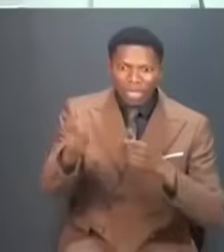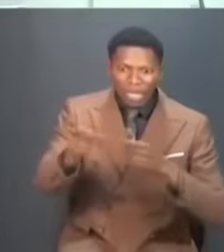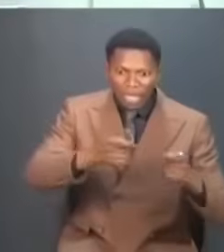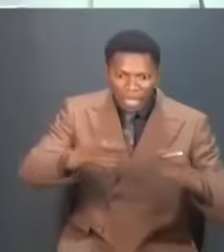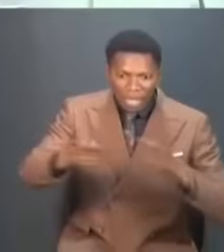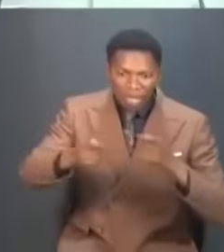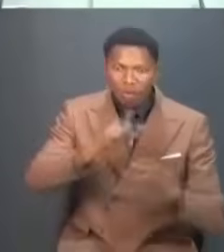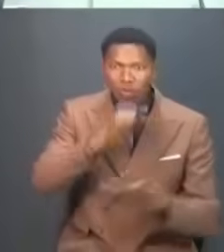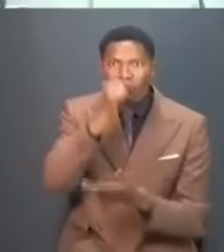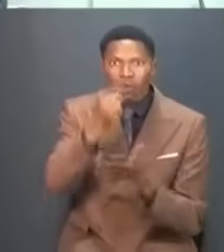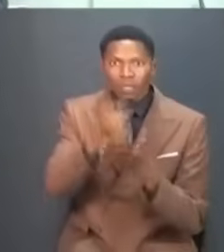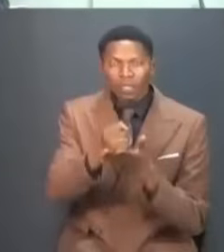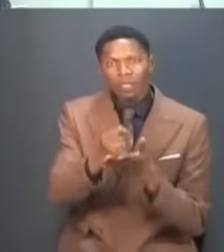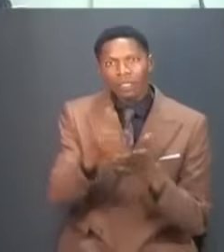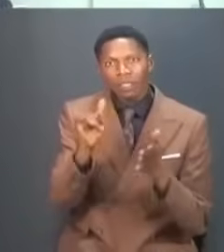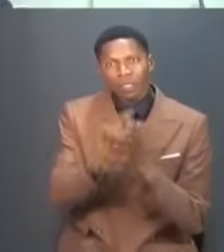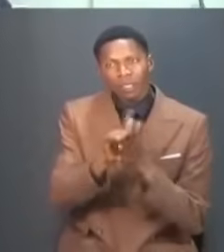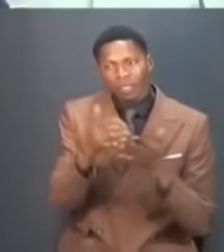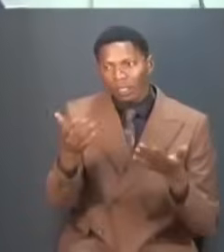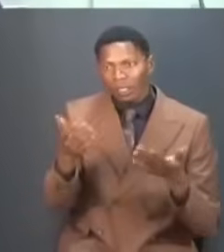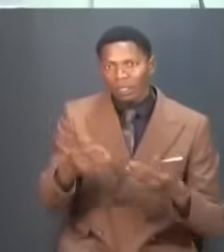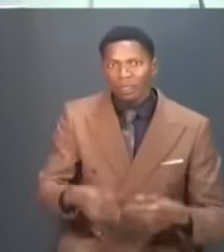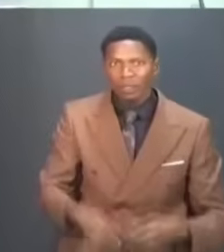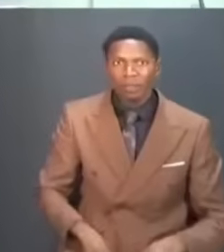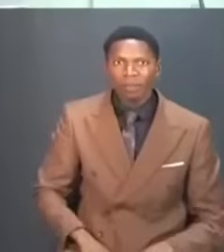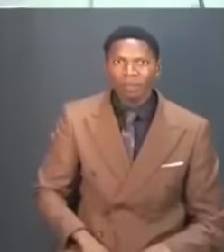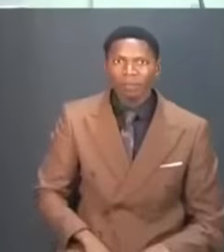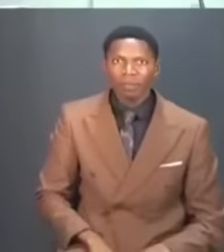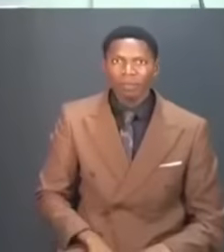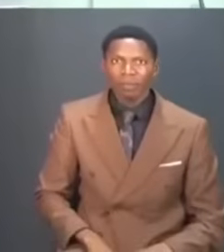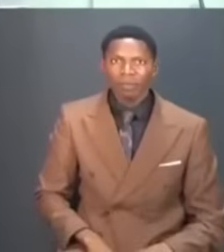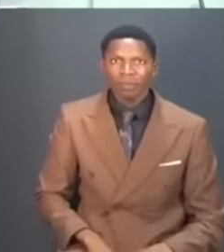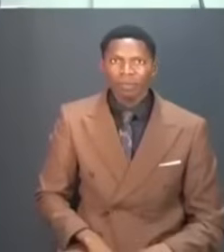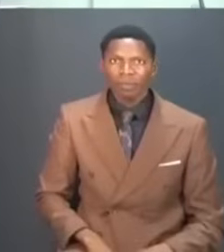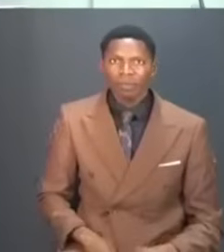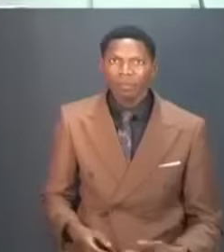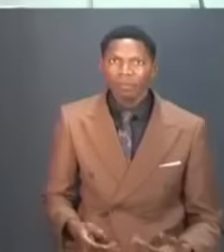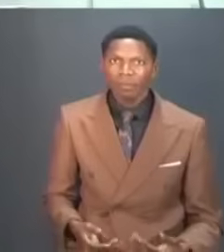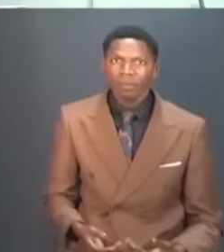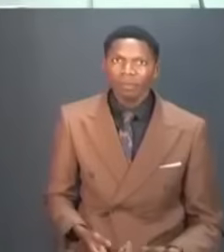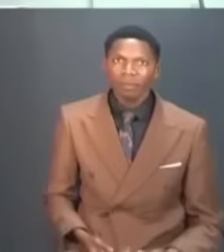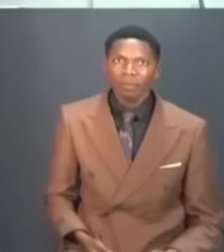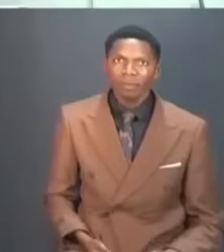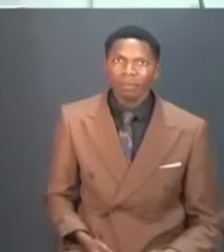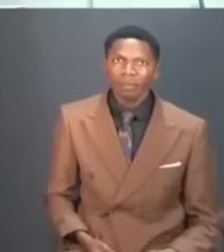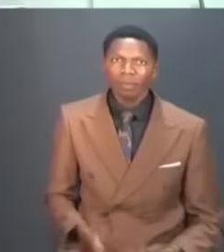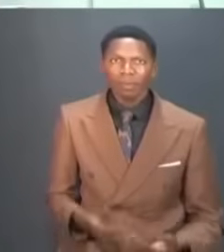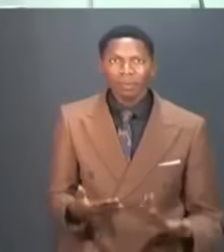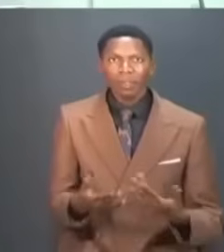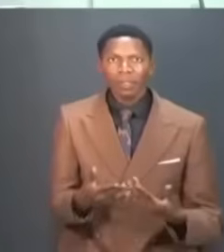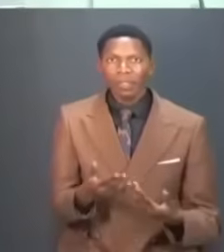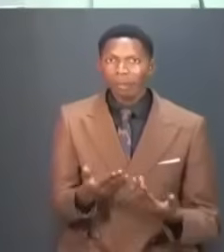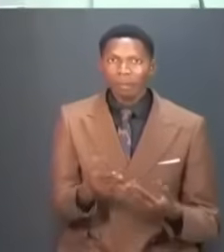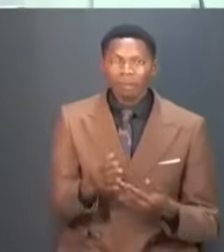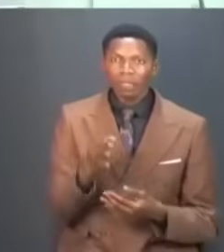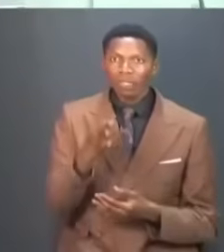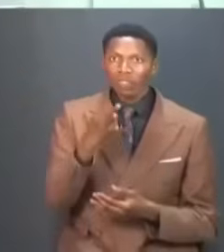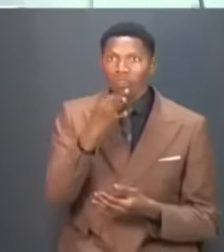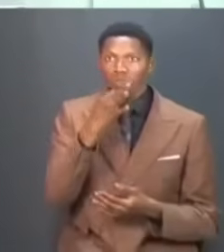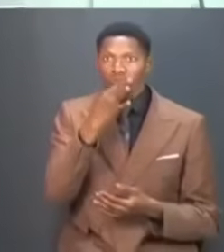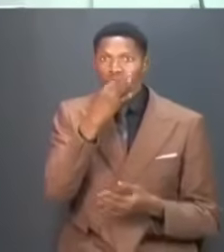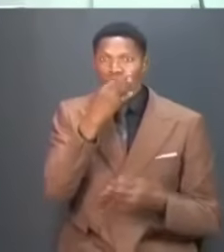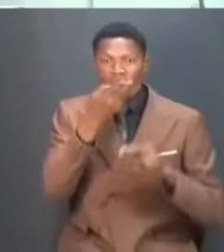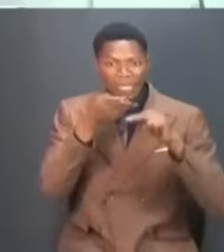ensure that in the era of lower inflation, food inflation,